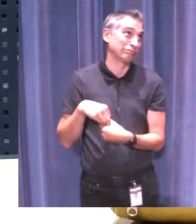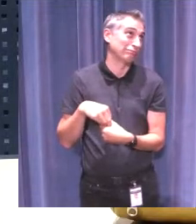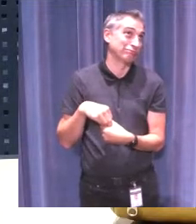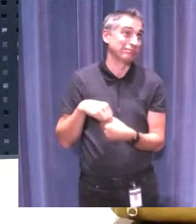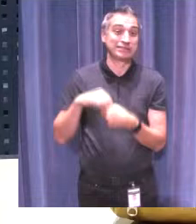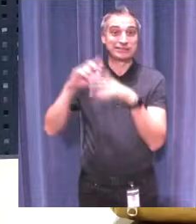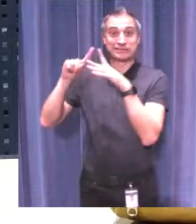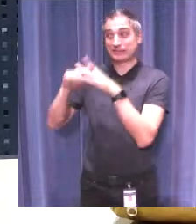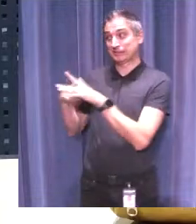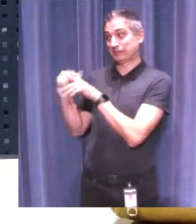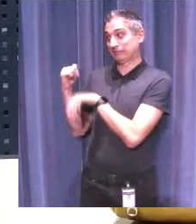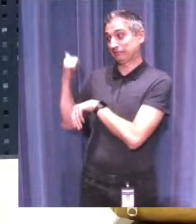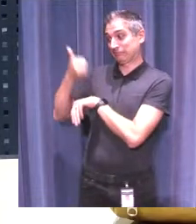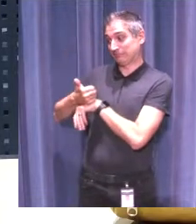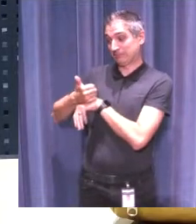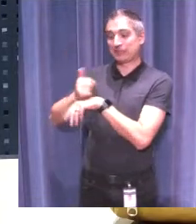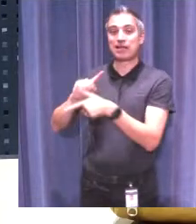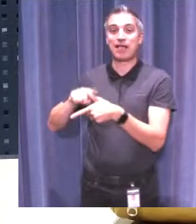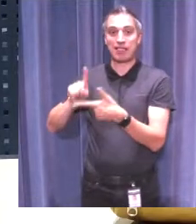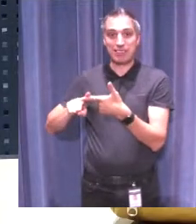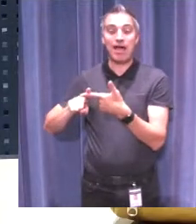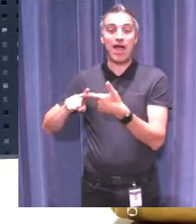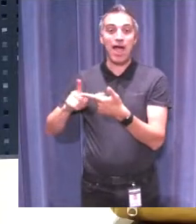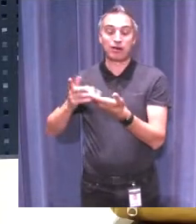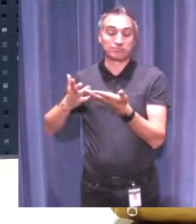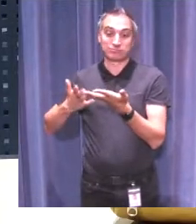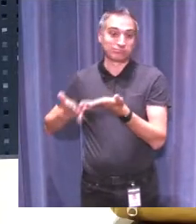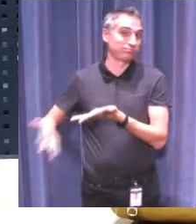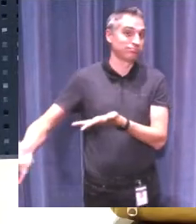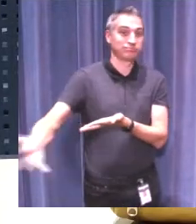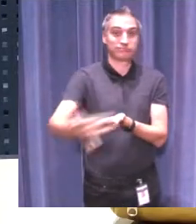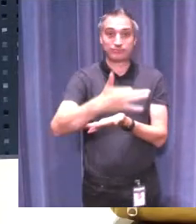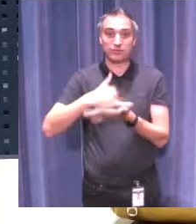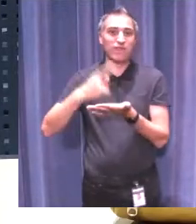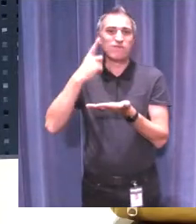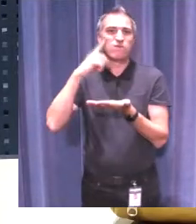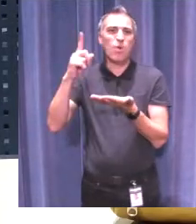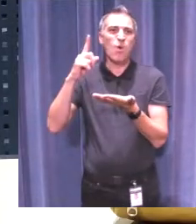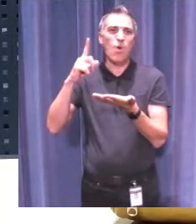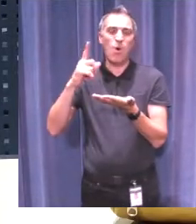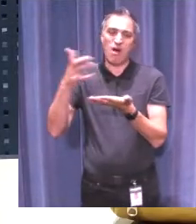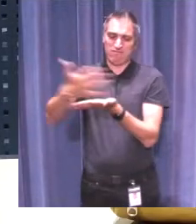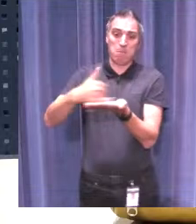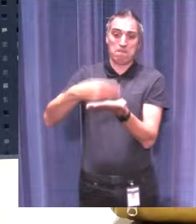beginning to the end of our going out and raising money for worthy causes.